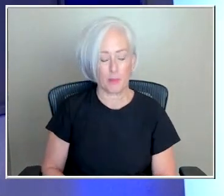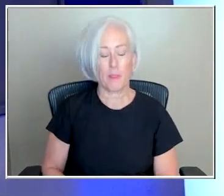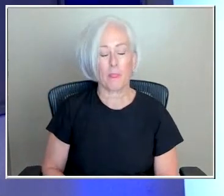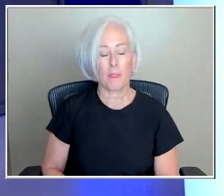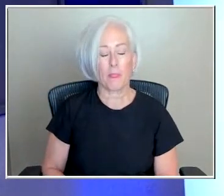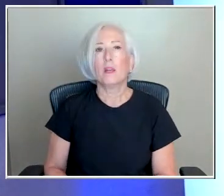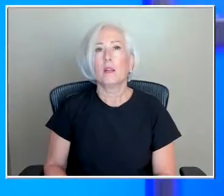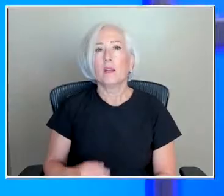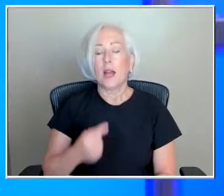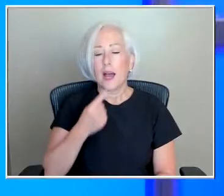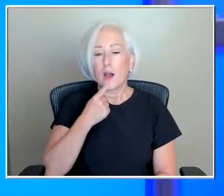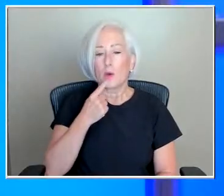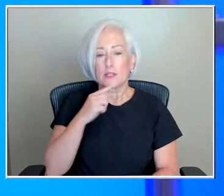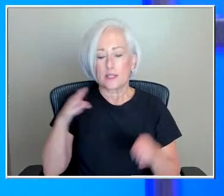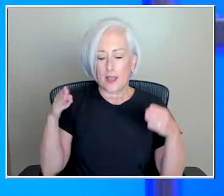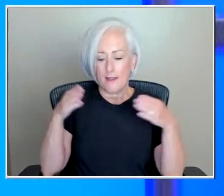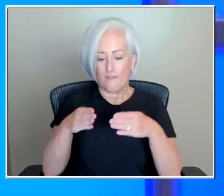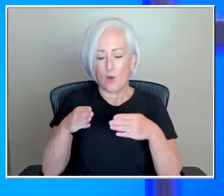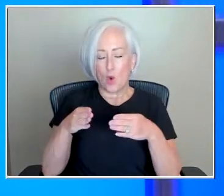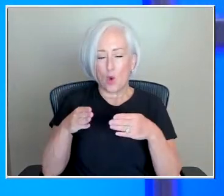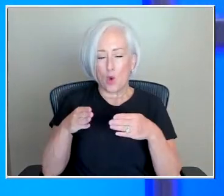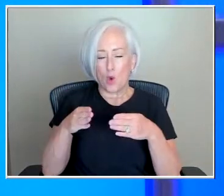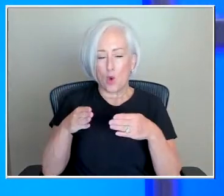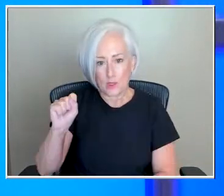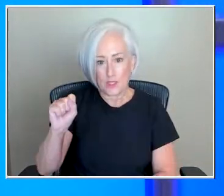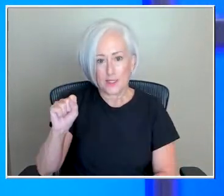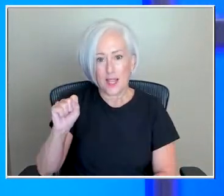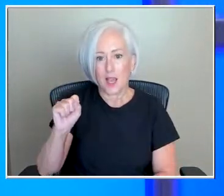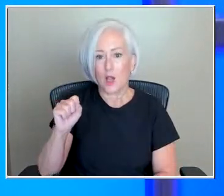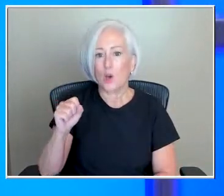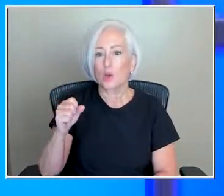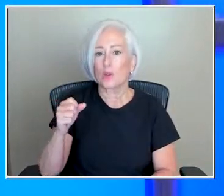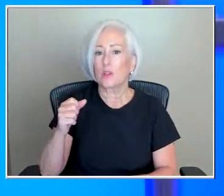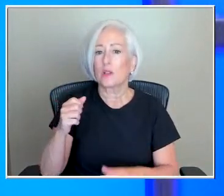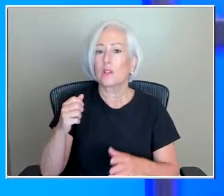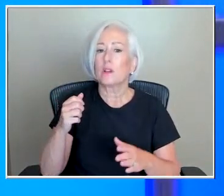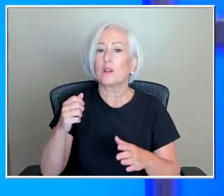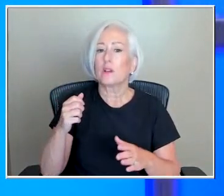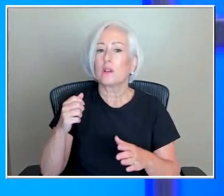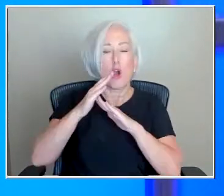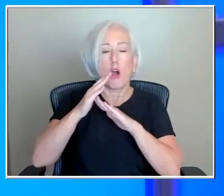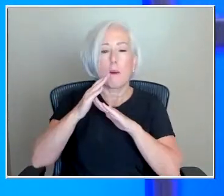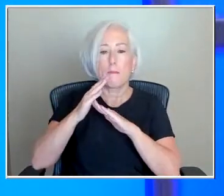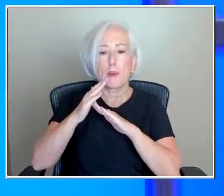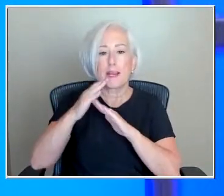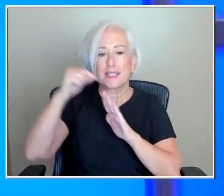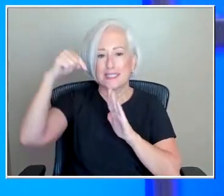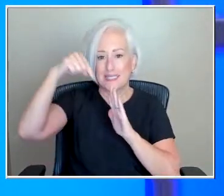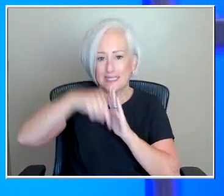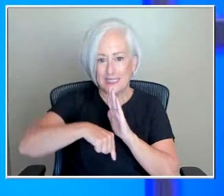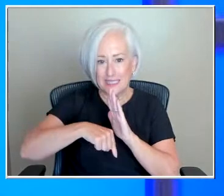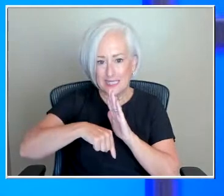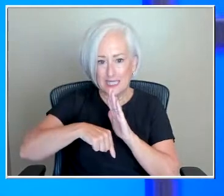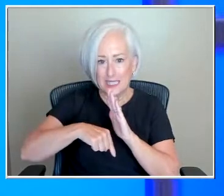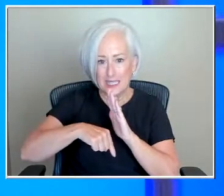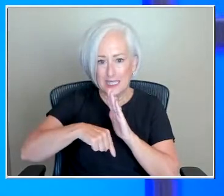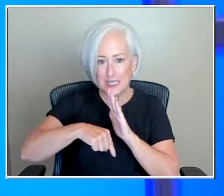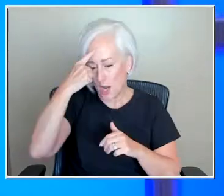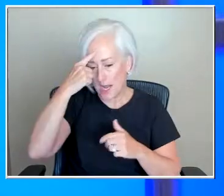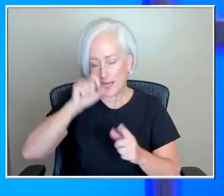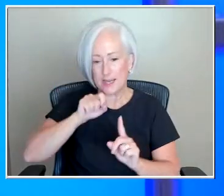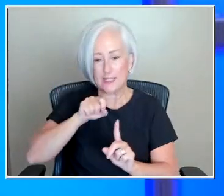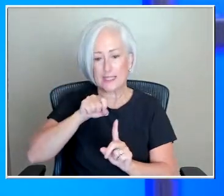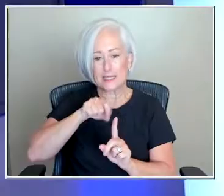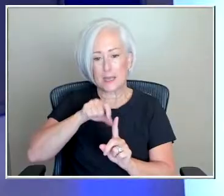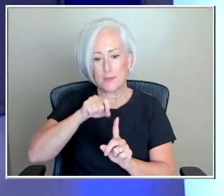that currently the gold standard still remains deep brain stimulation, which is the surgery that's been around for a lot longer. And